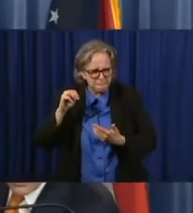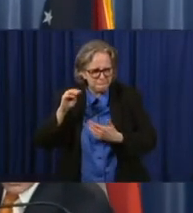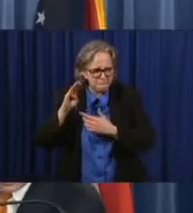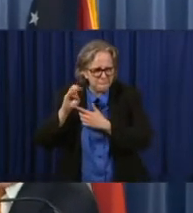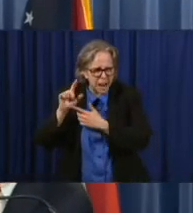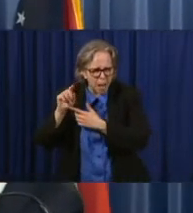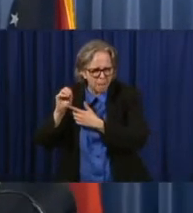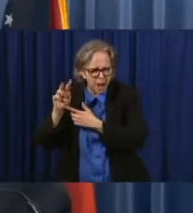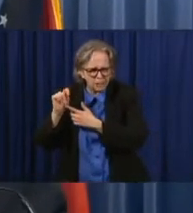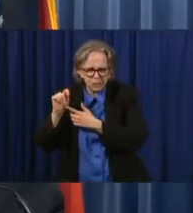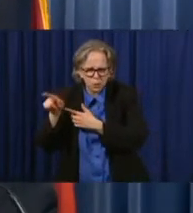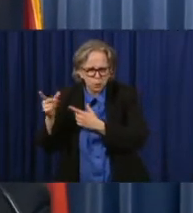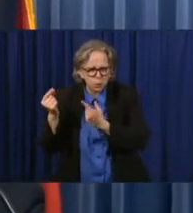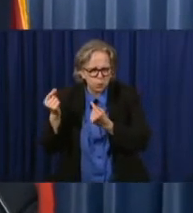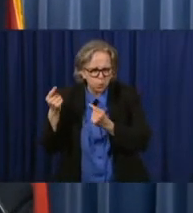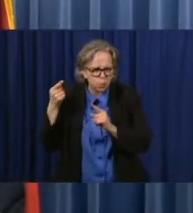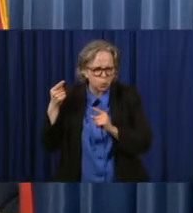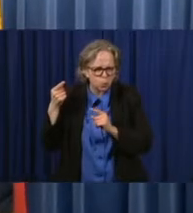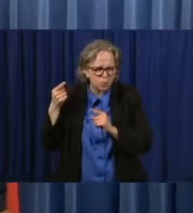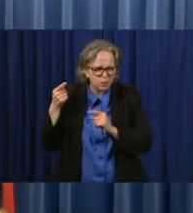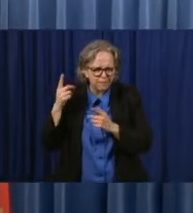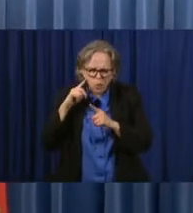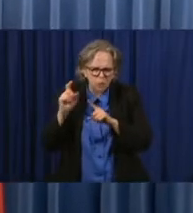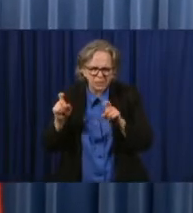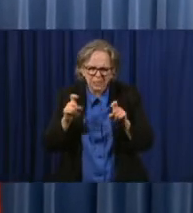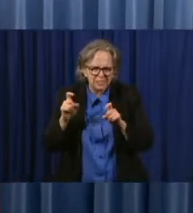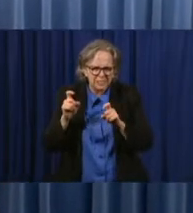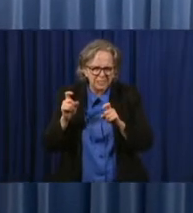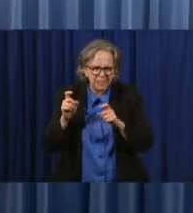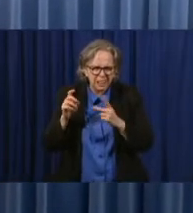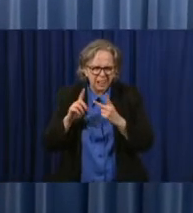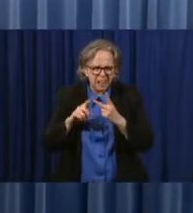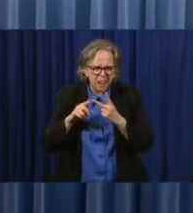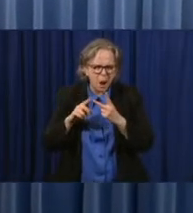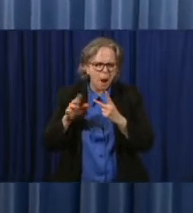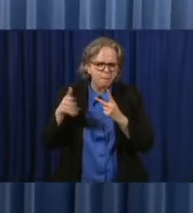regard to the testing and also